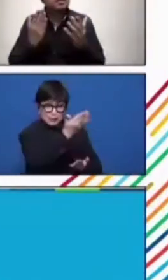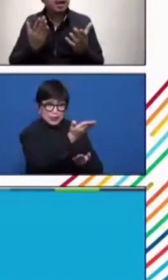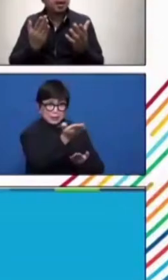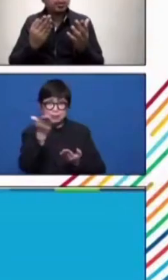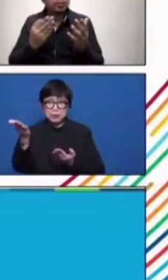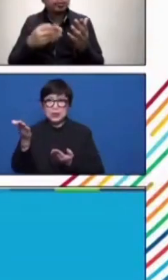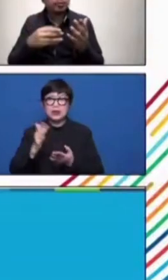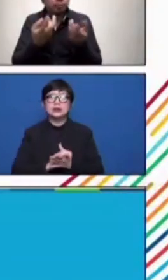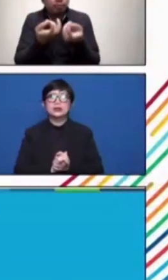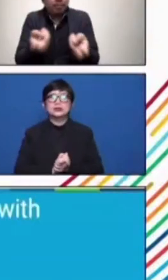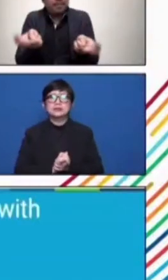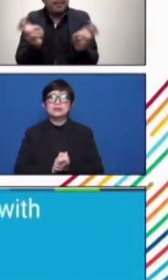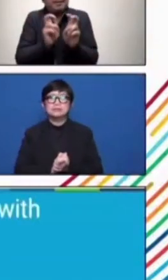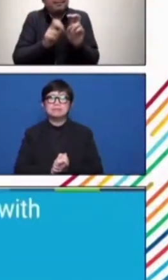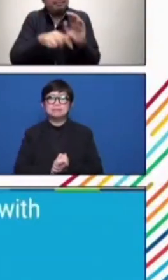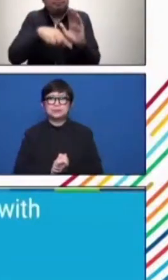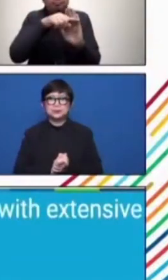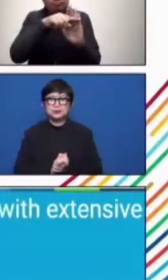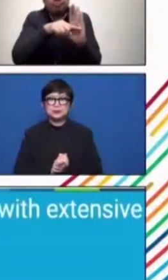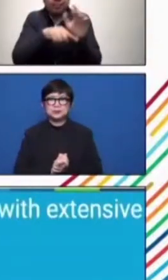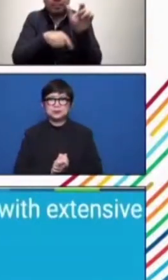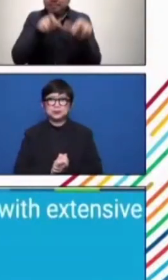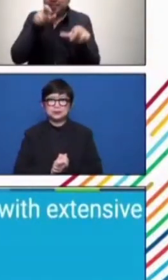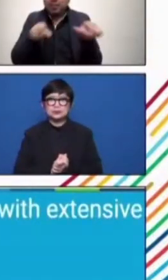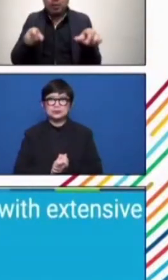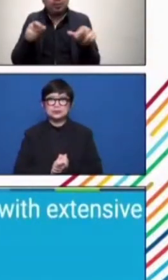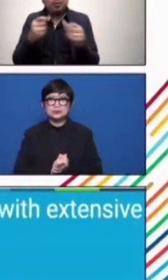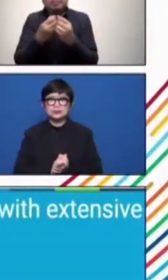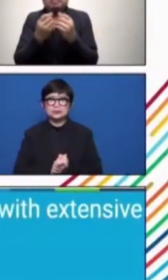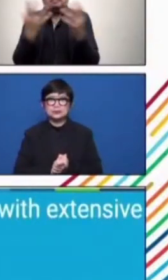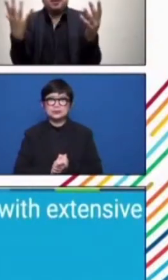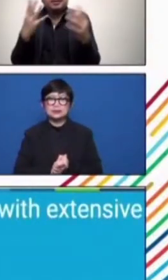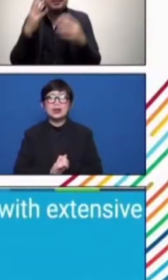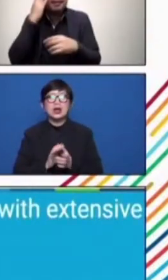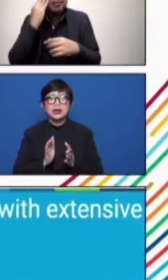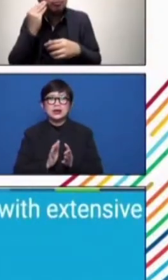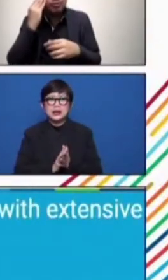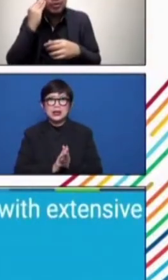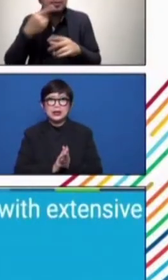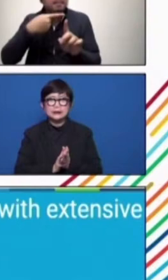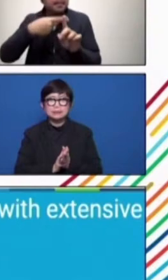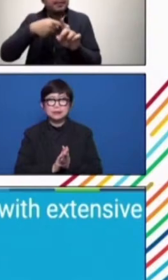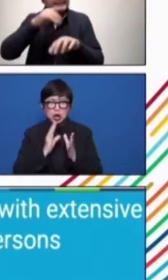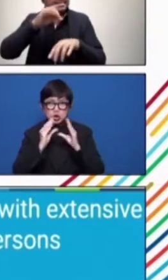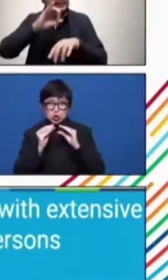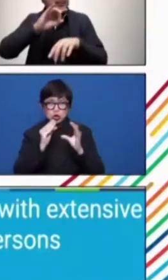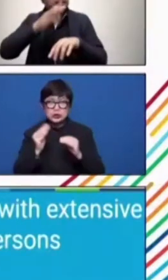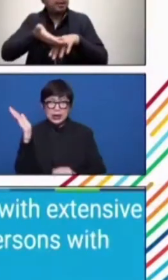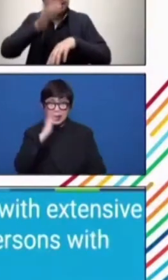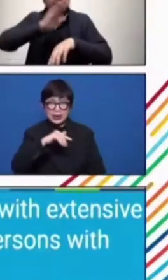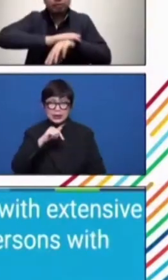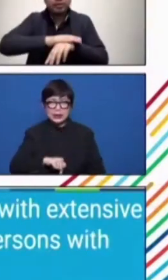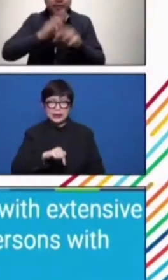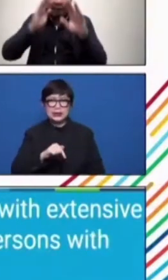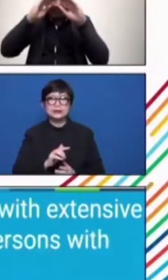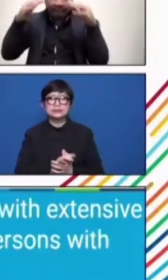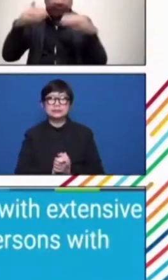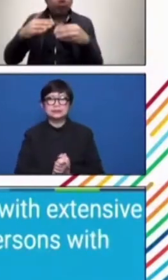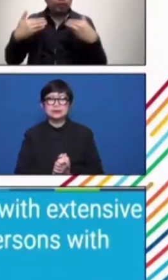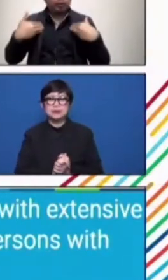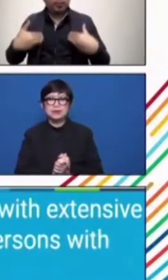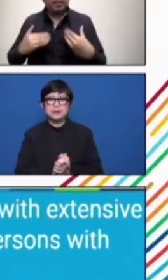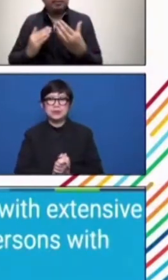persons with extensive experience and expertise in relation to the human rights of persons with disabilities and the convention